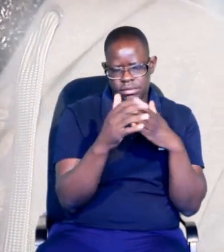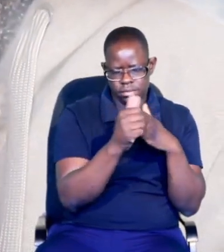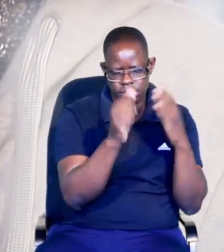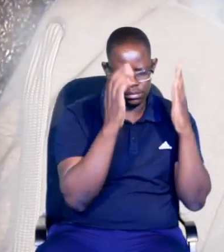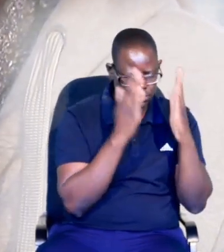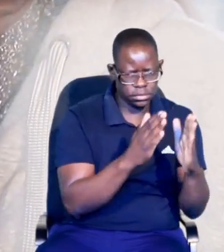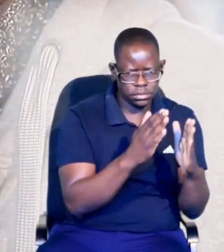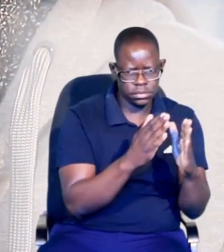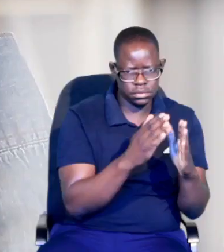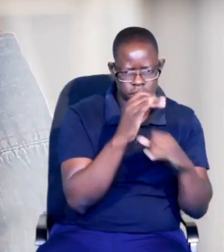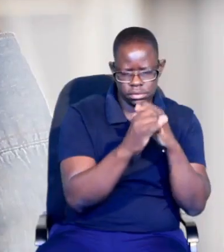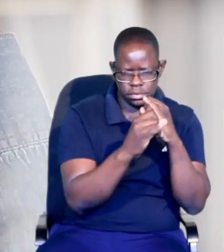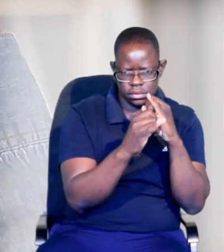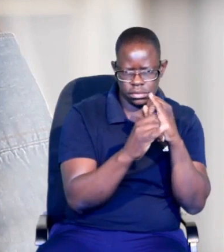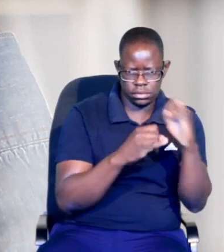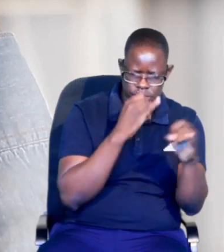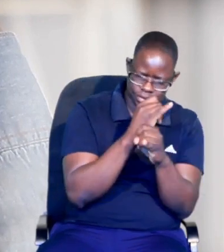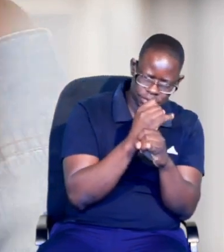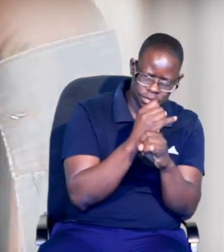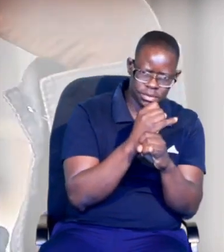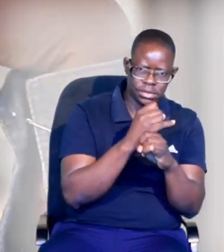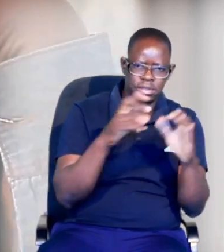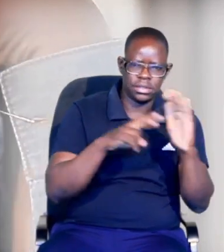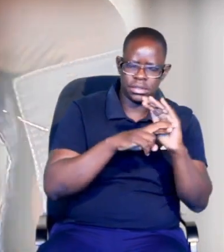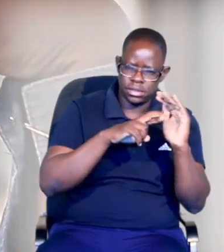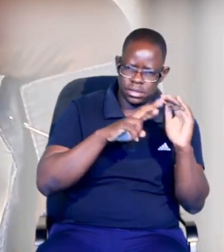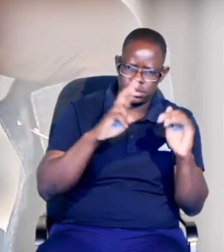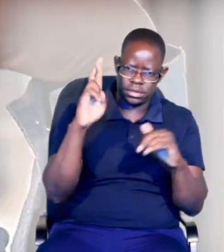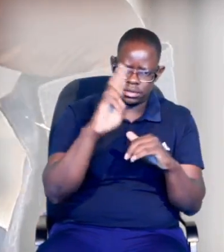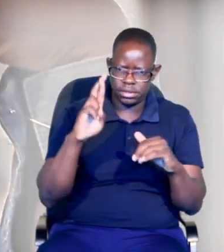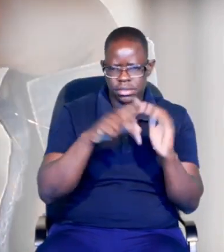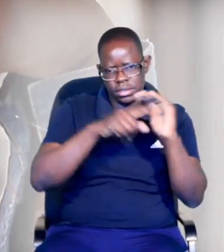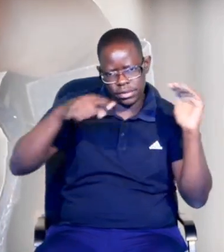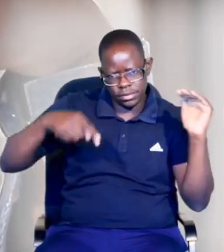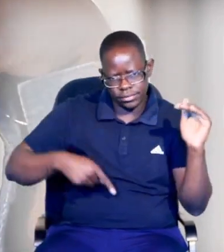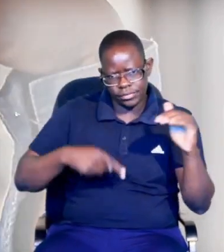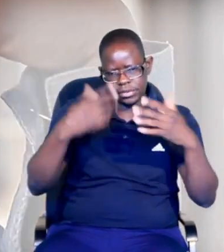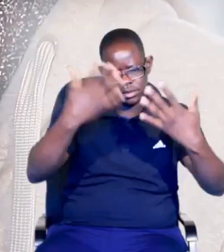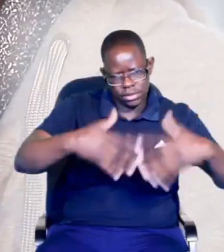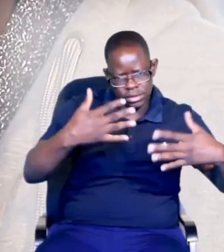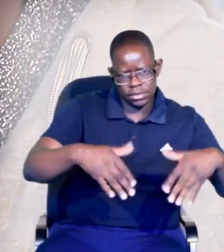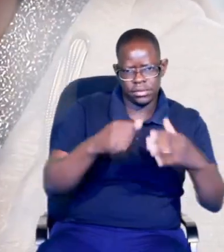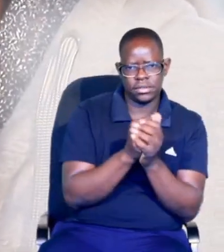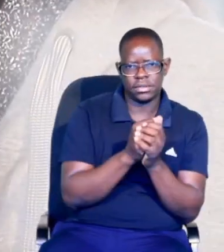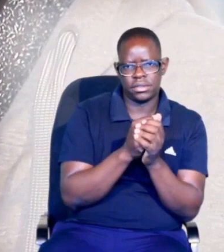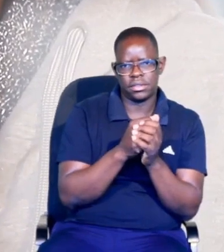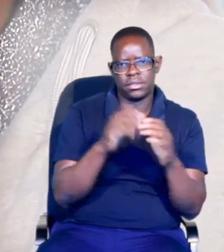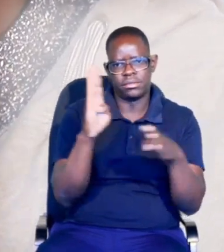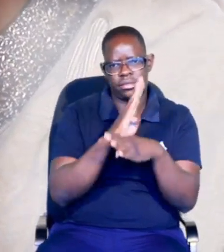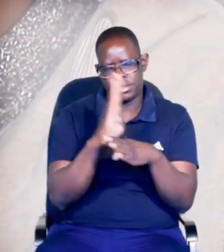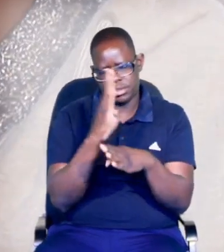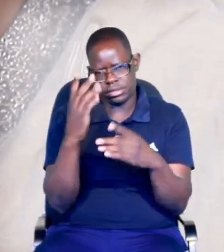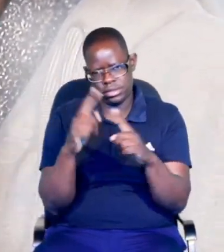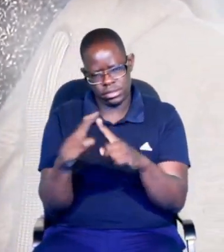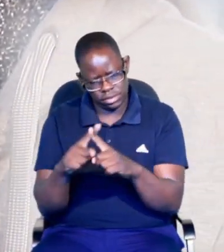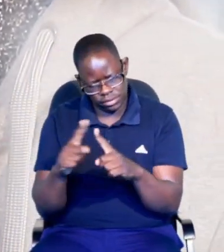specialization, we have international specialization, regional specialization, specialization between industries, and specialization between business concerns.